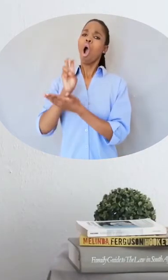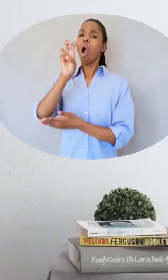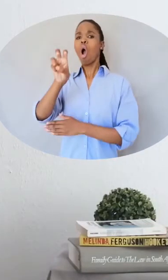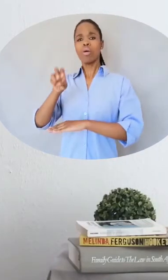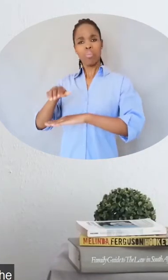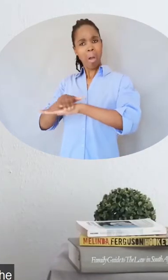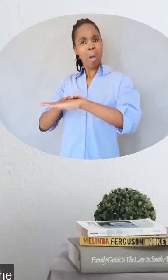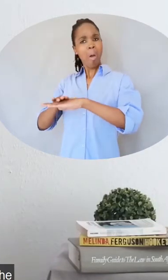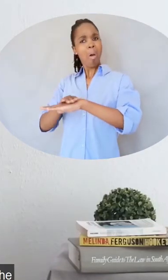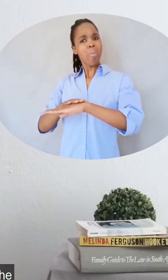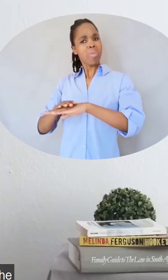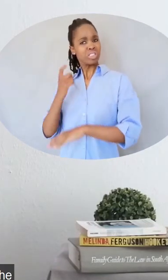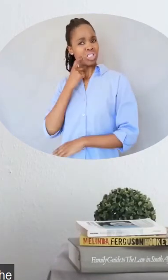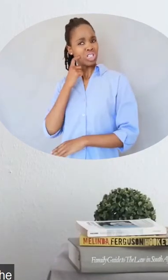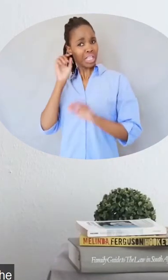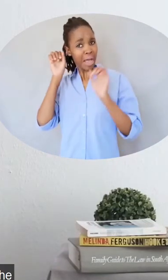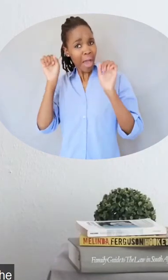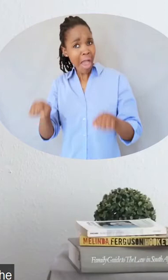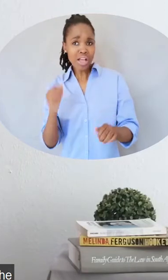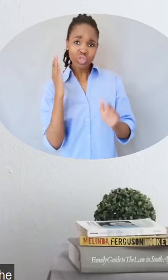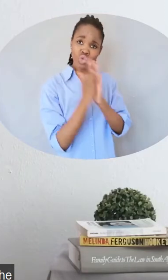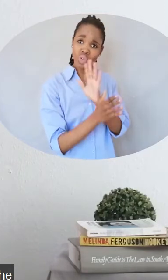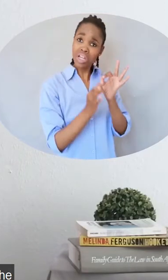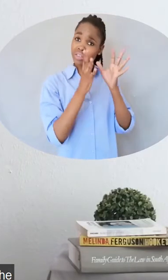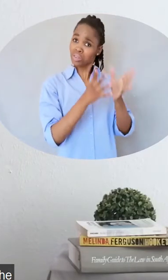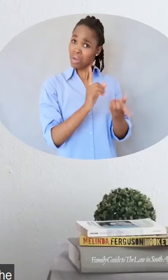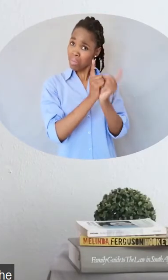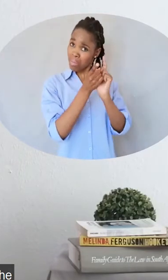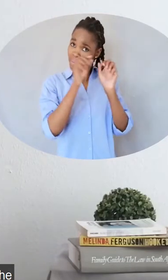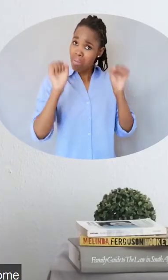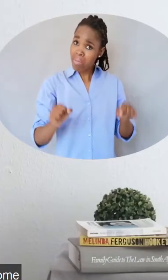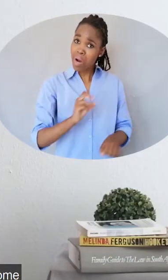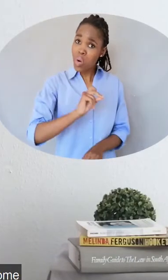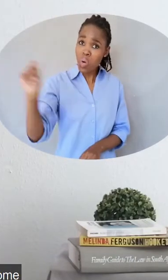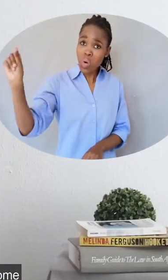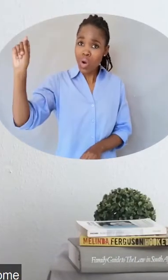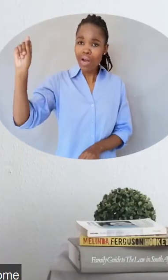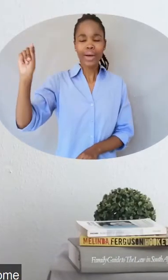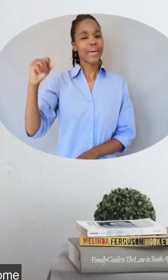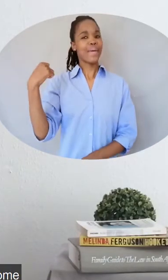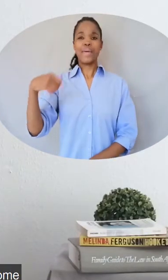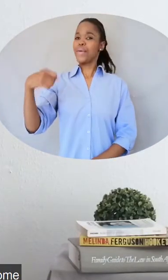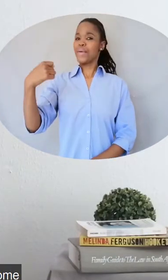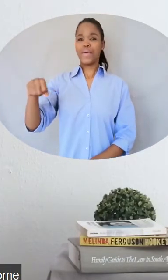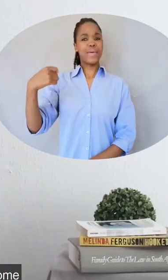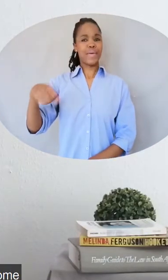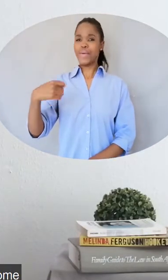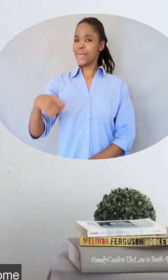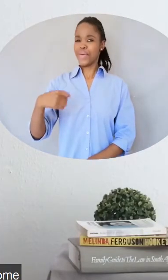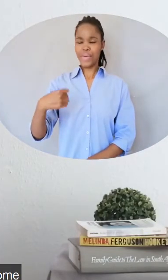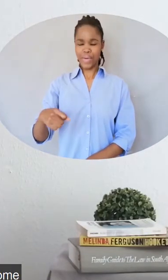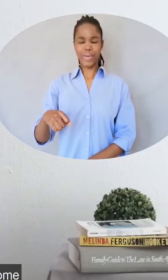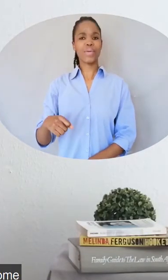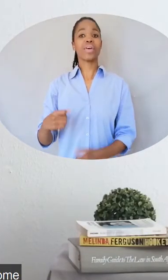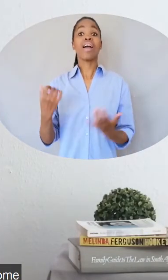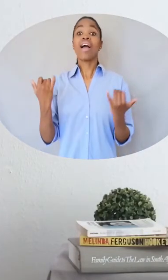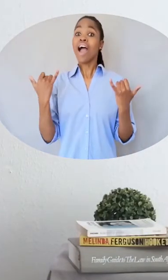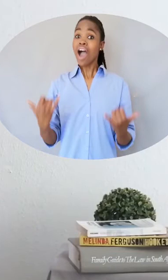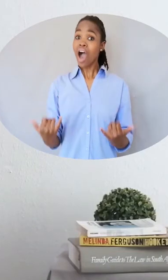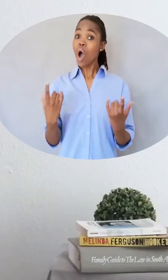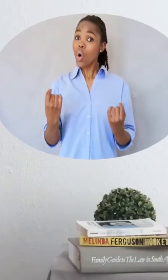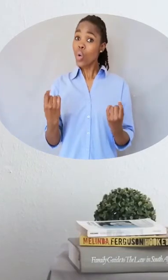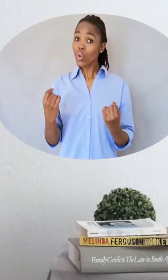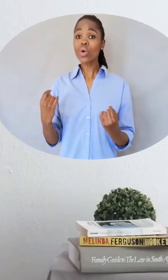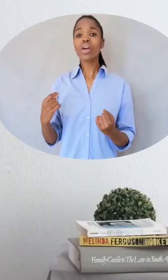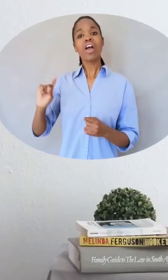that you just need to know the basics of the language language. And then you quickly become an interpreter. That